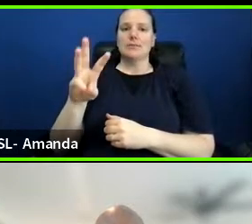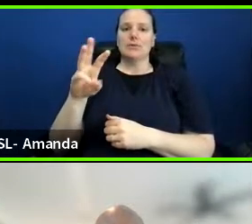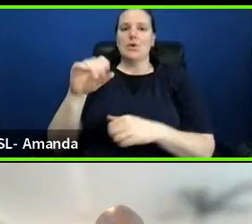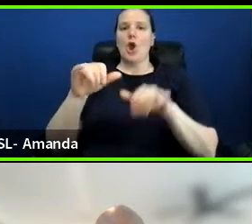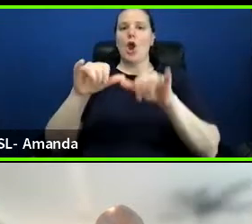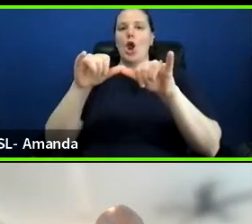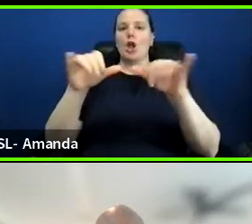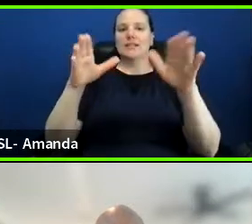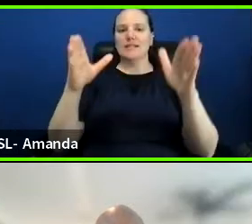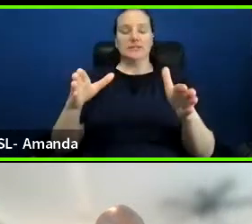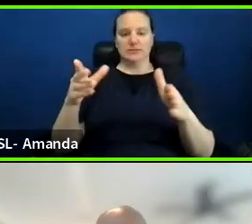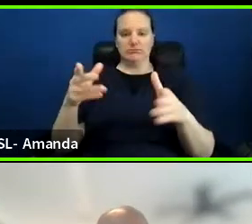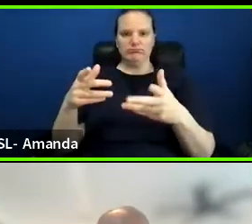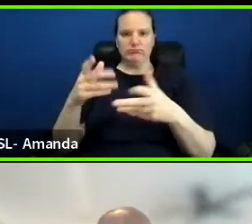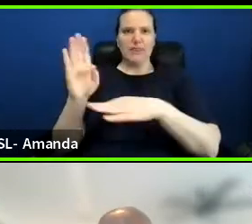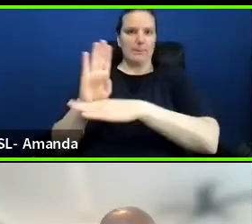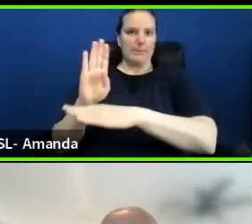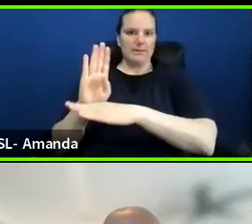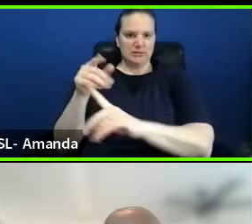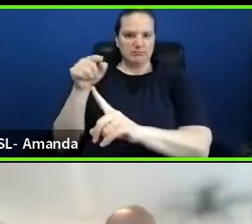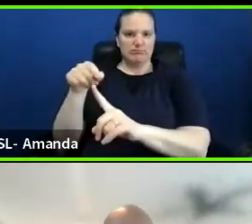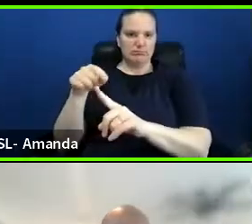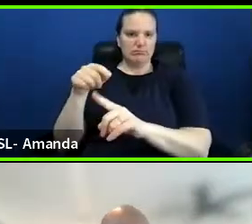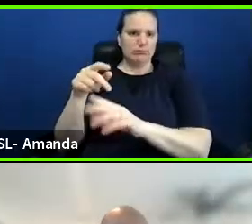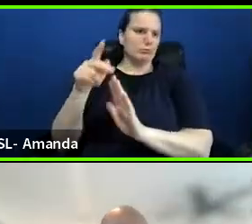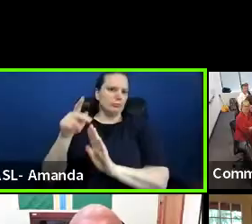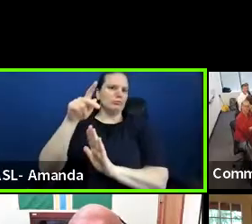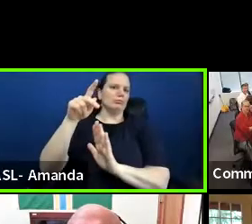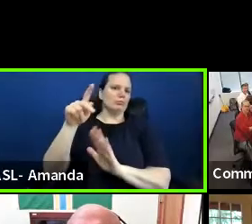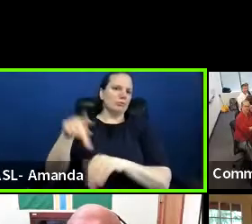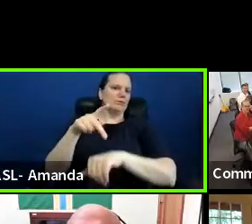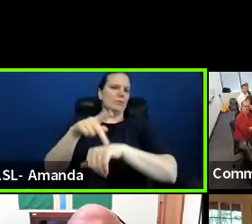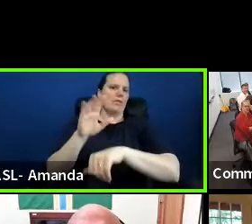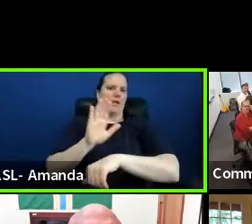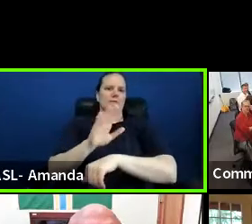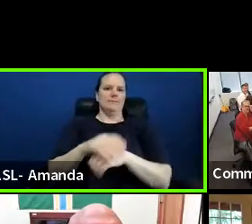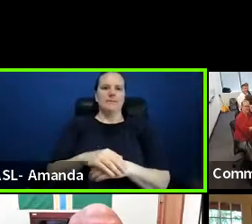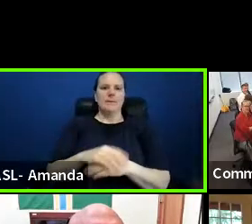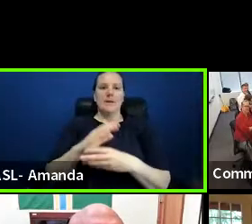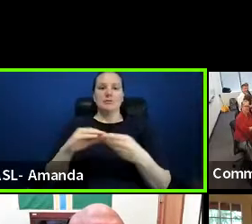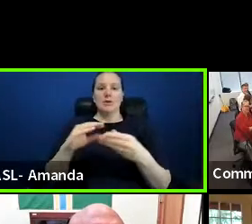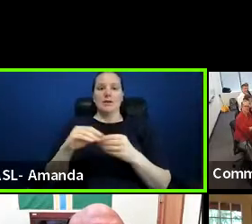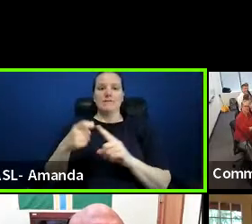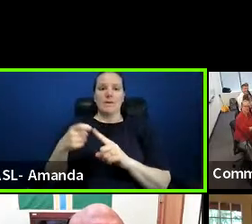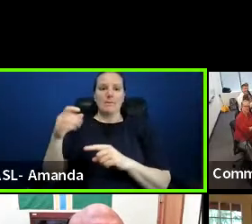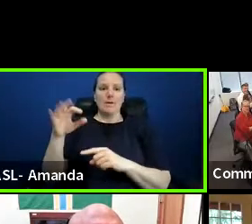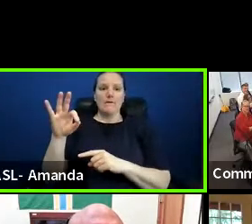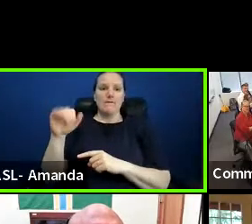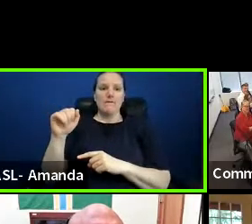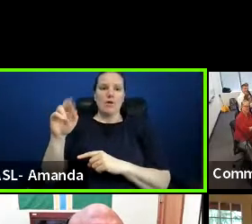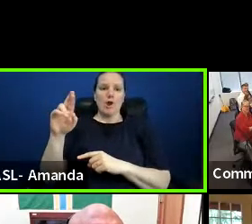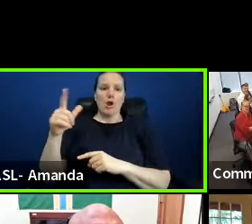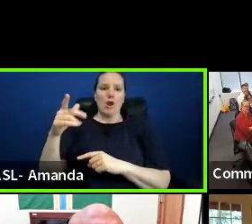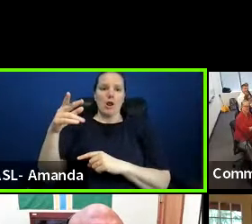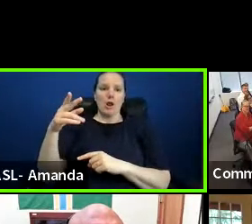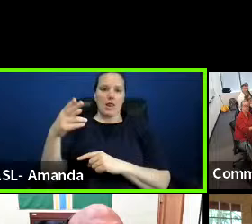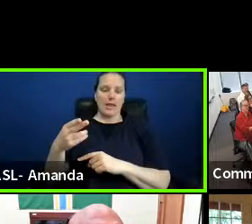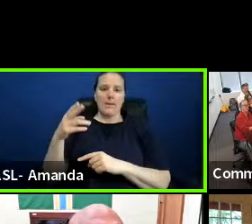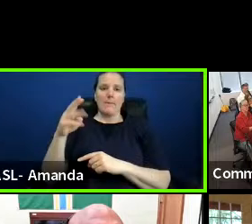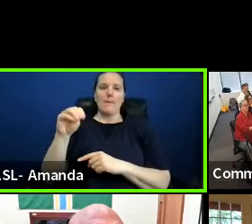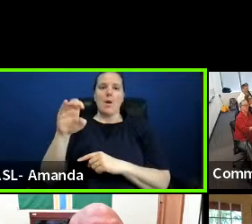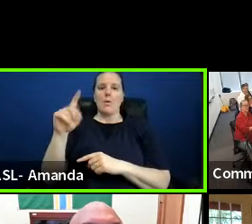firm. My story behind my name is I'm named after Farley Mowat, who is a Canadian author